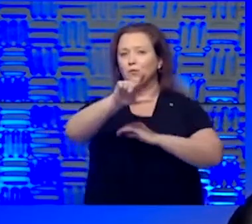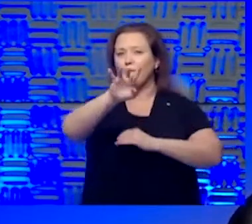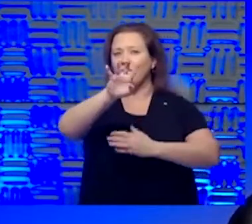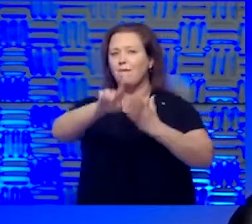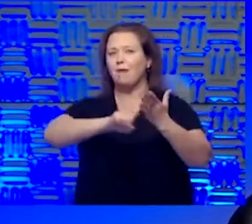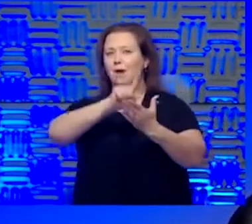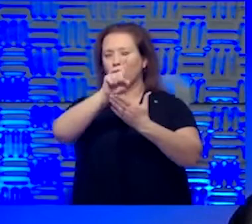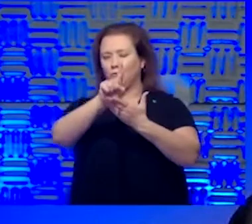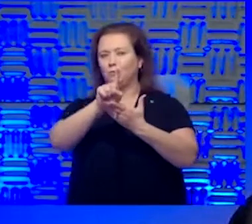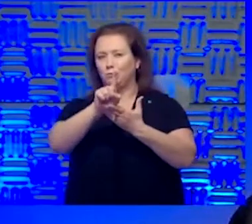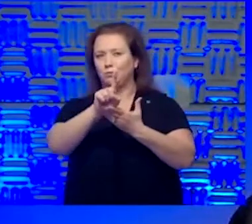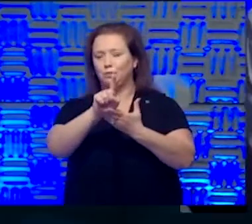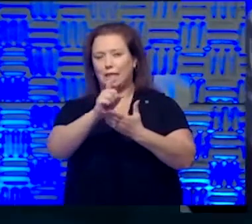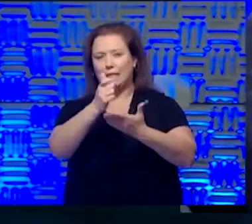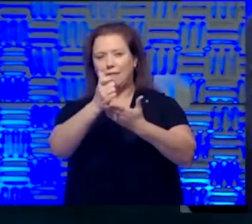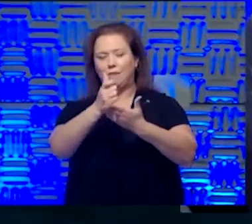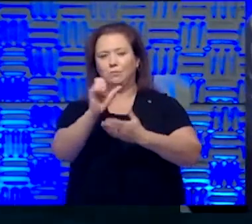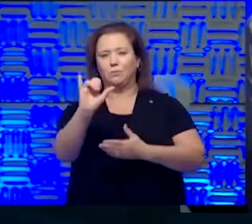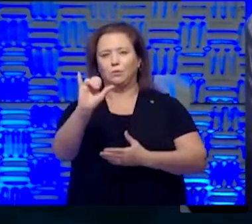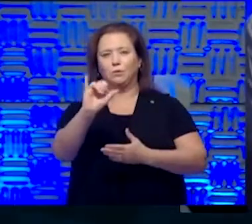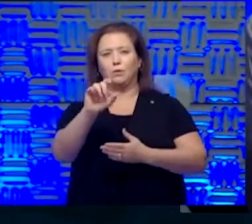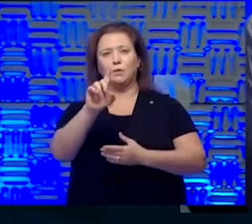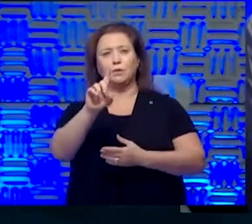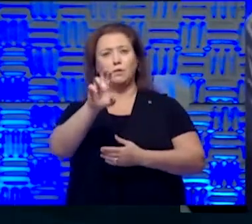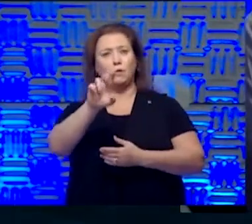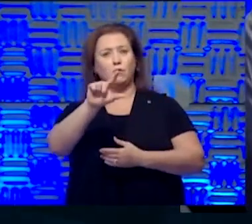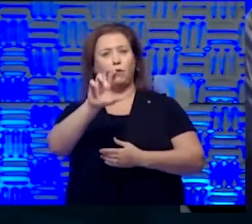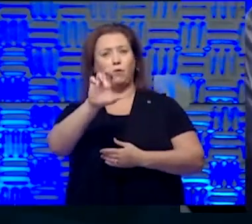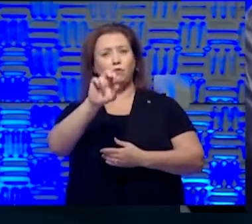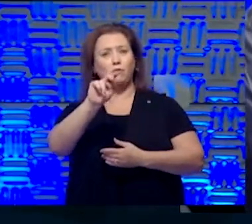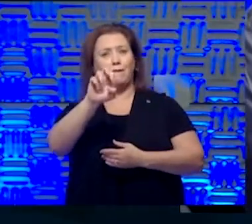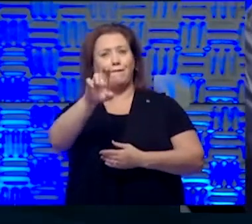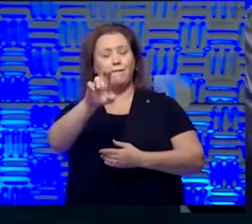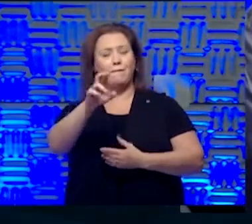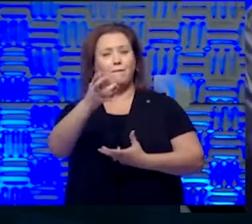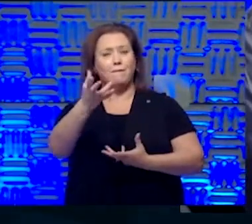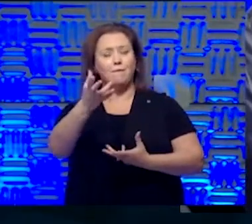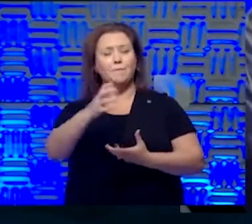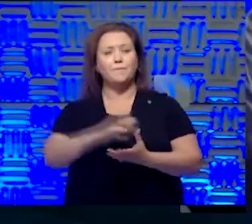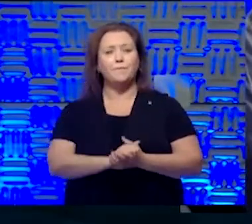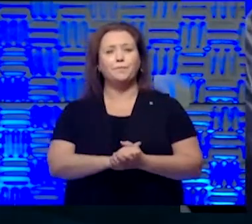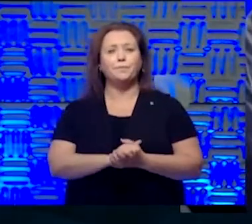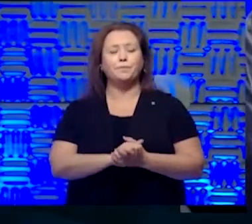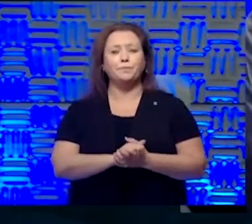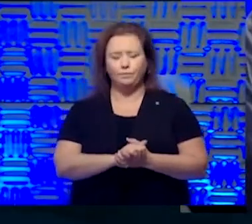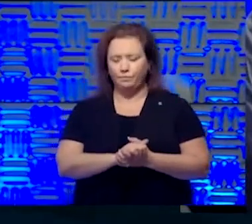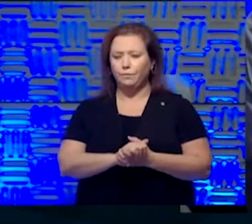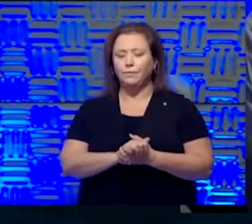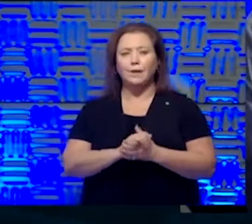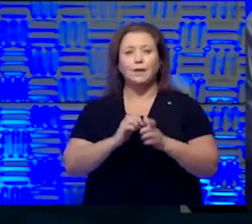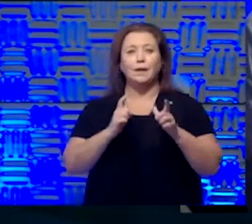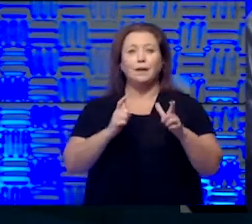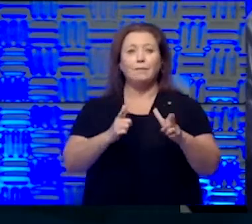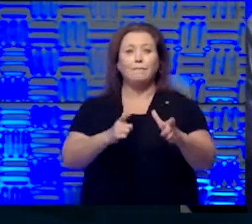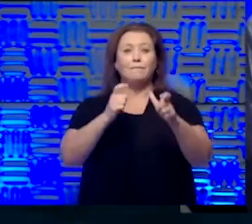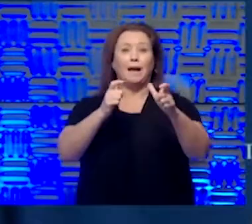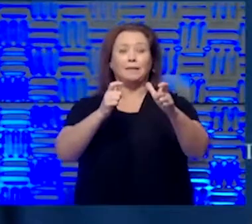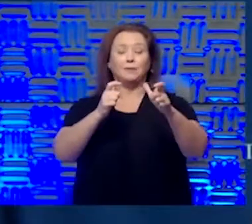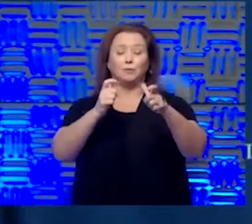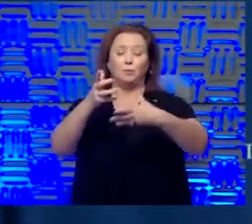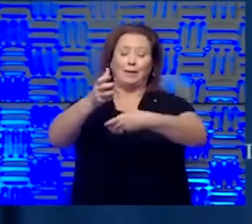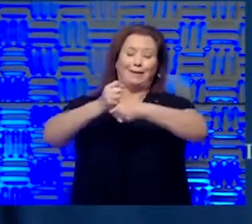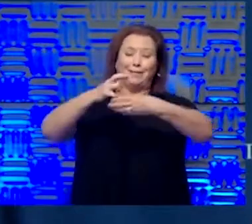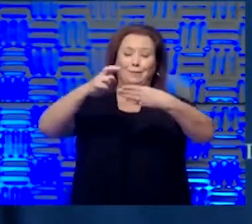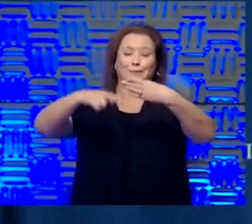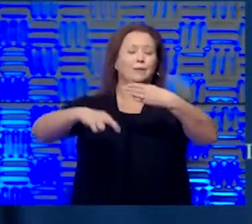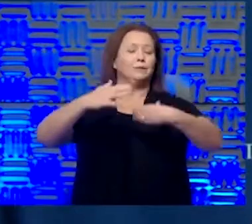hours. And so that helps. And I don't know if Dr. Greiner has anything to add to that. Yeah, I mean, honestly, the faster we can get the results, the better.